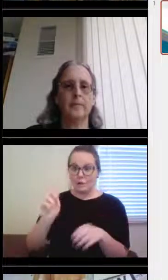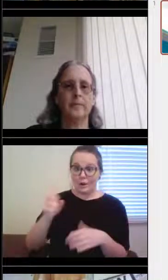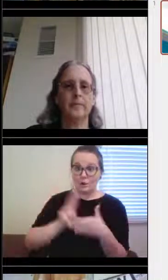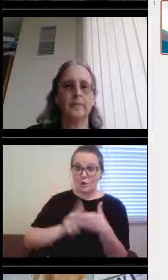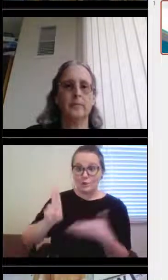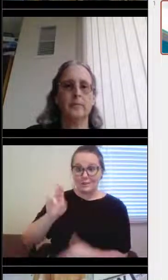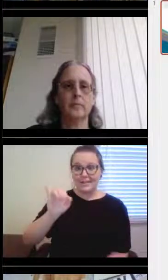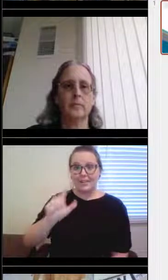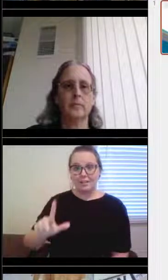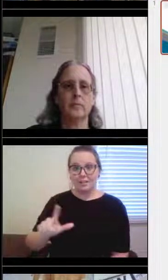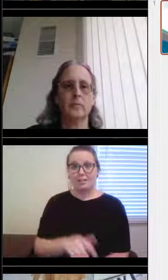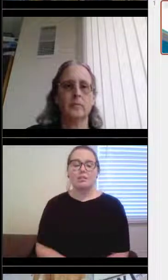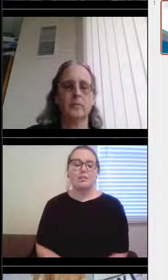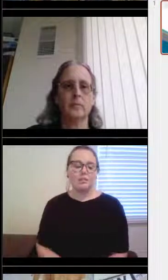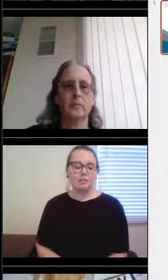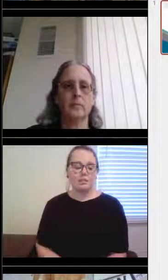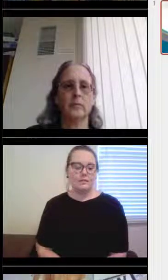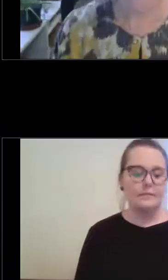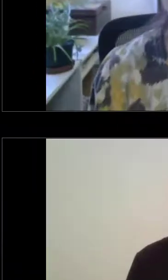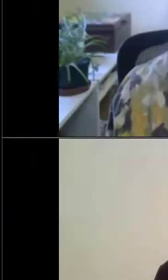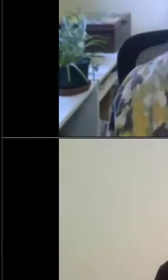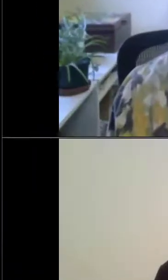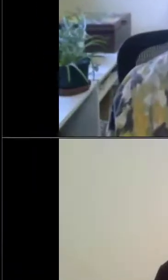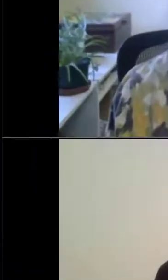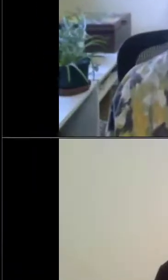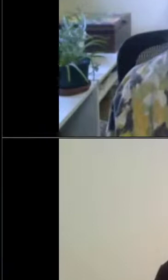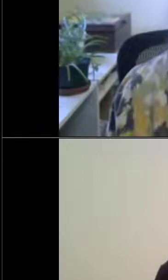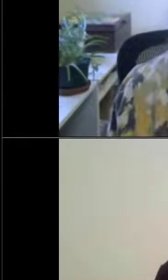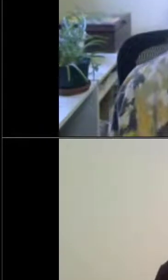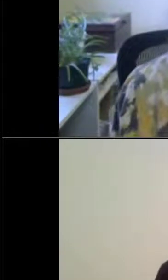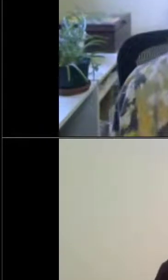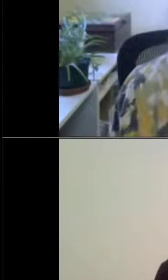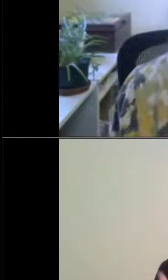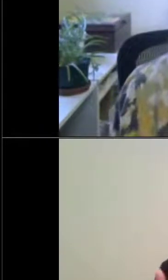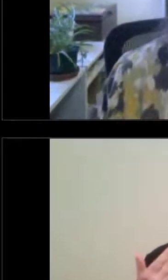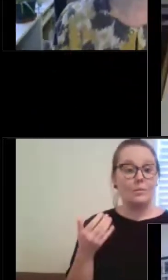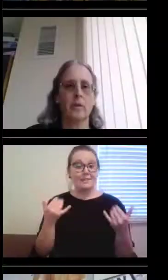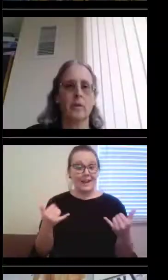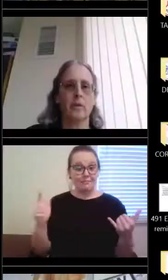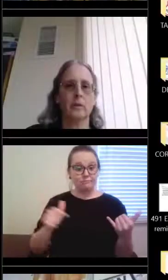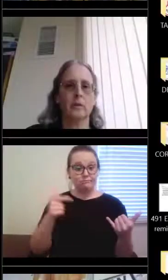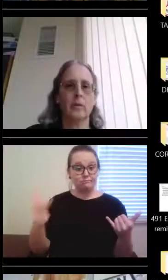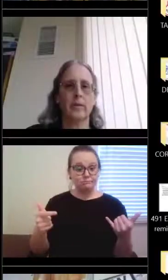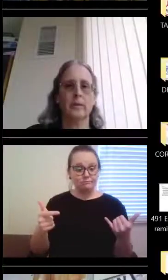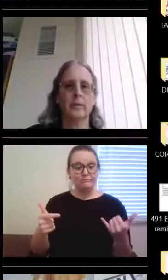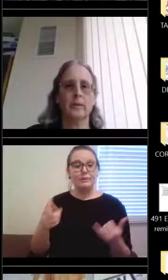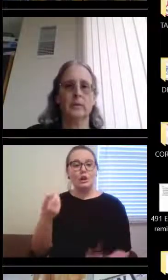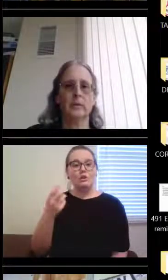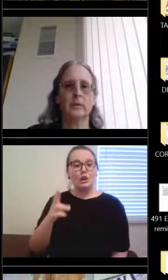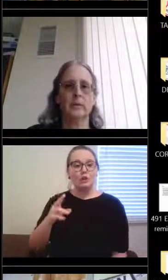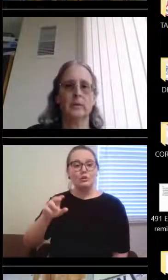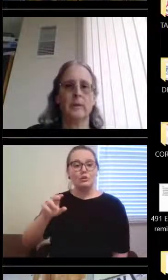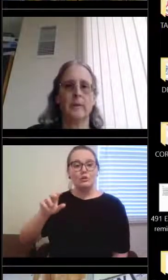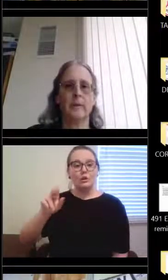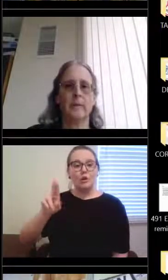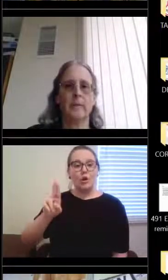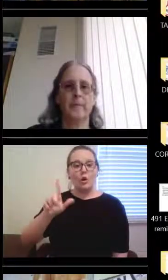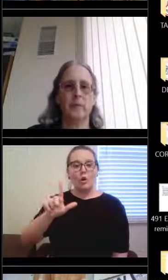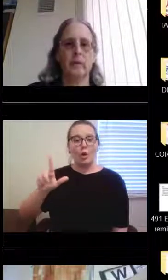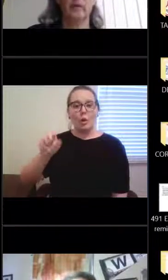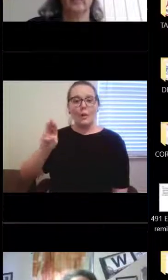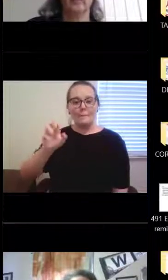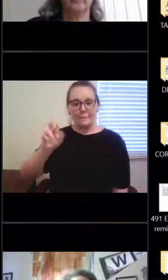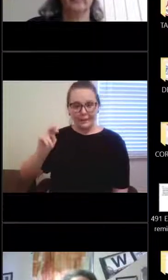Illinois. And with that, I will turn things over to Dr. Ullman and Kris Bein.